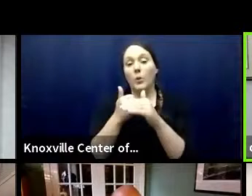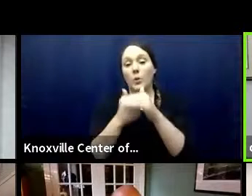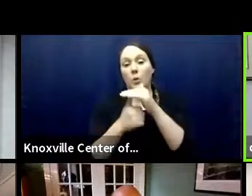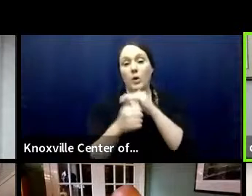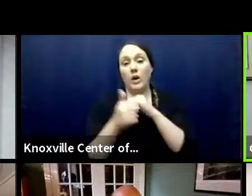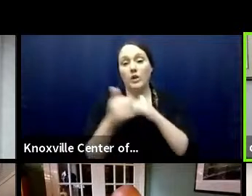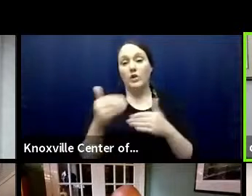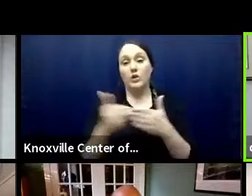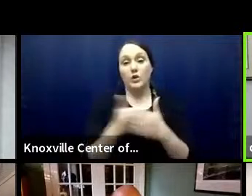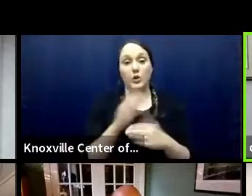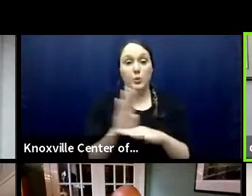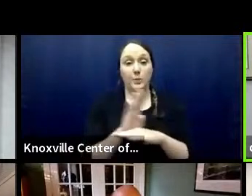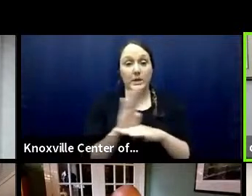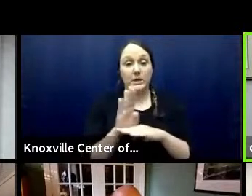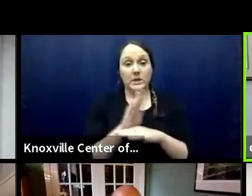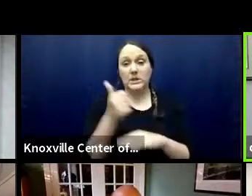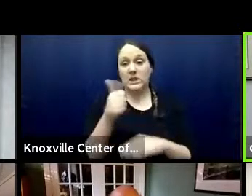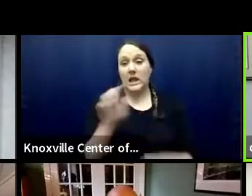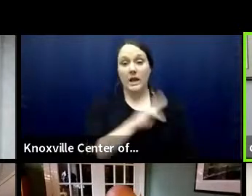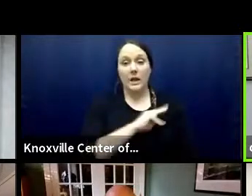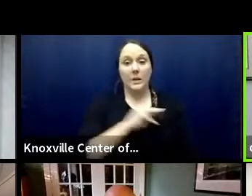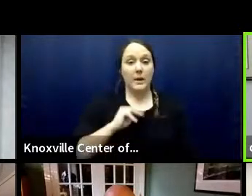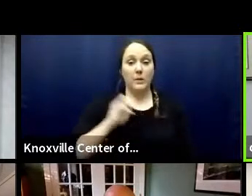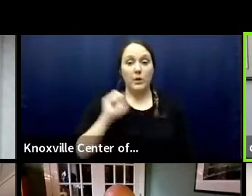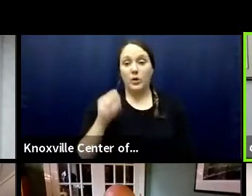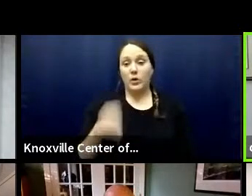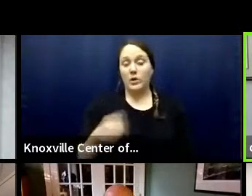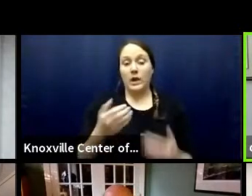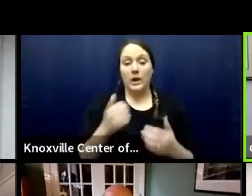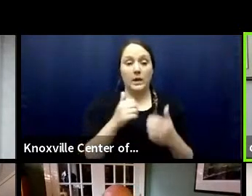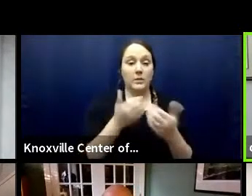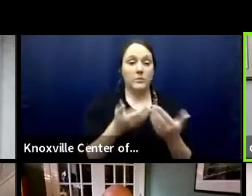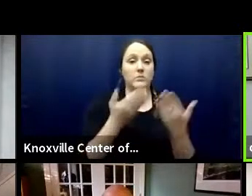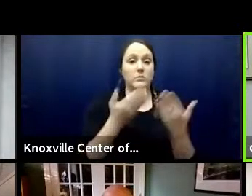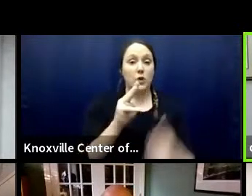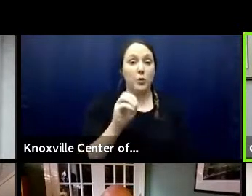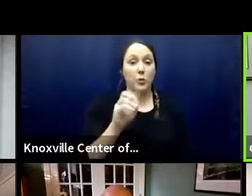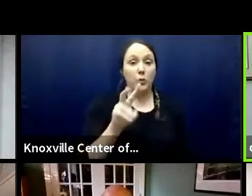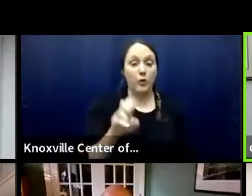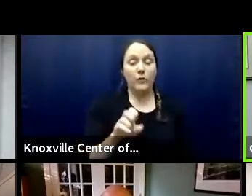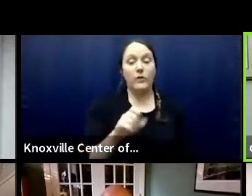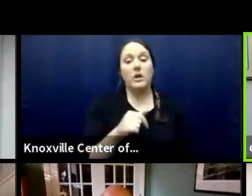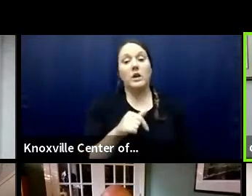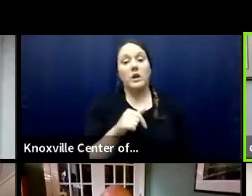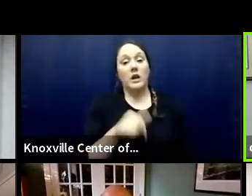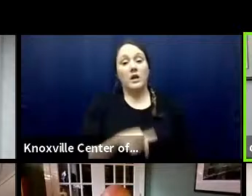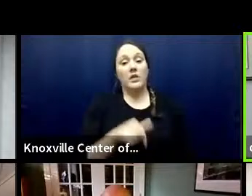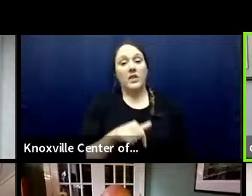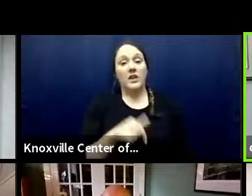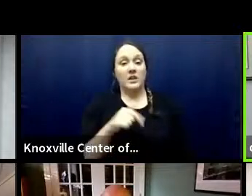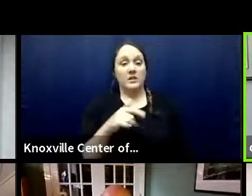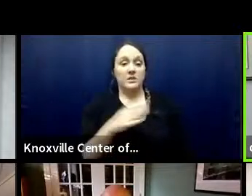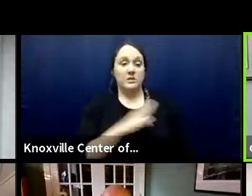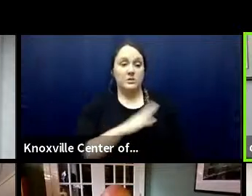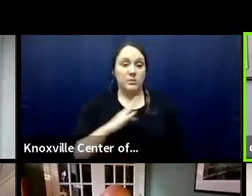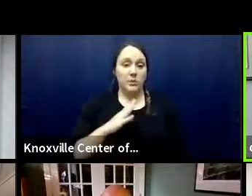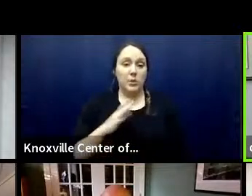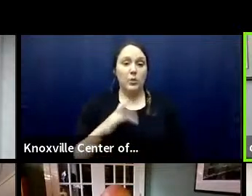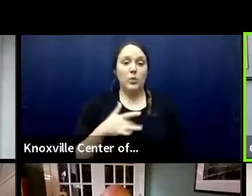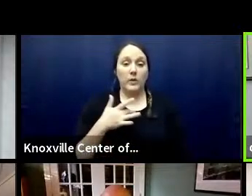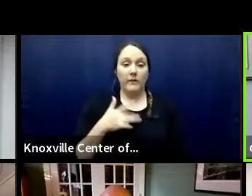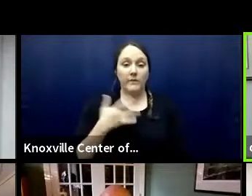new business, any member could simply move that this is the sense of the board. This